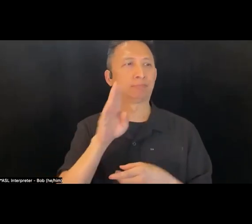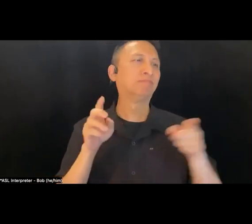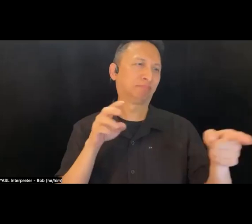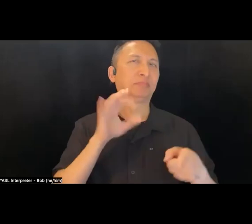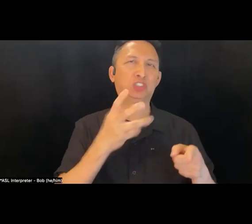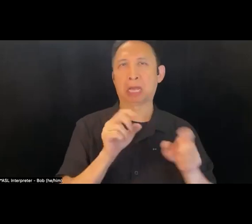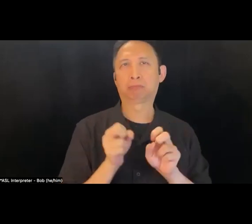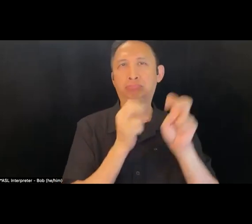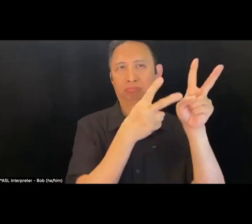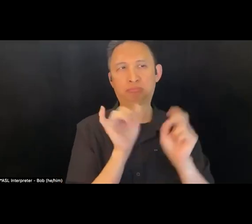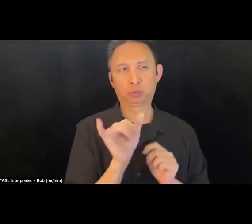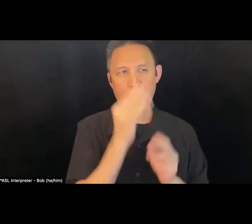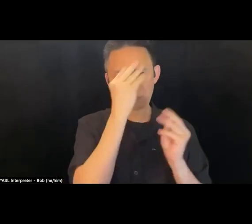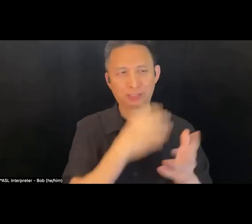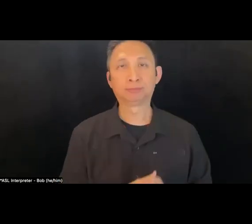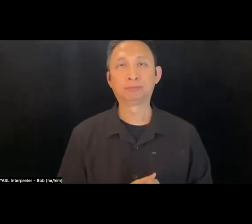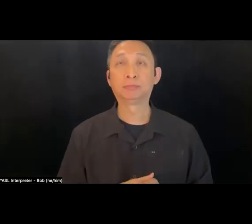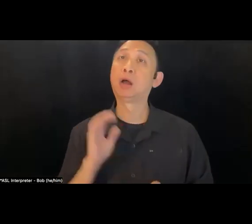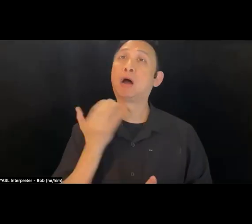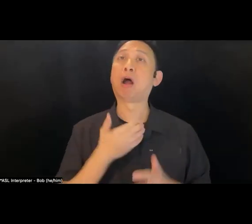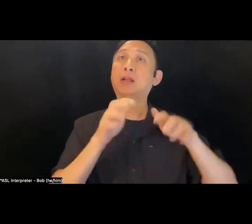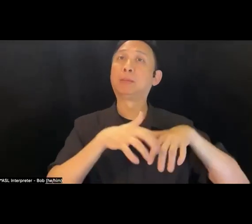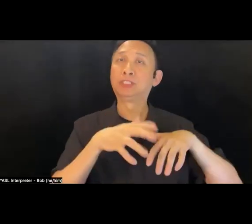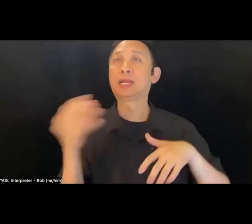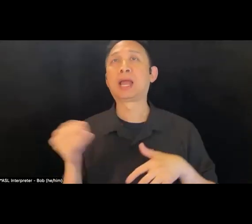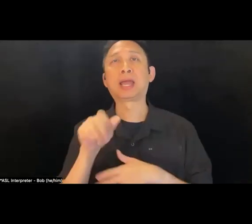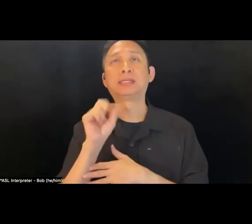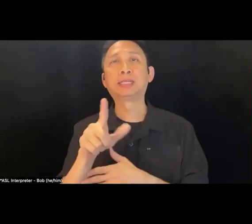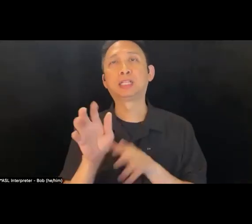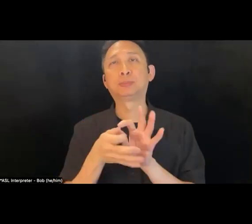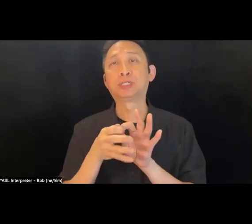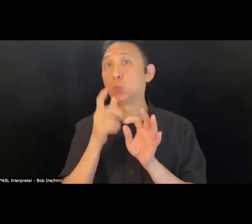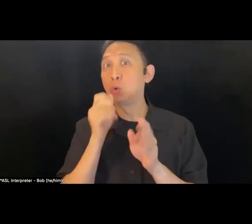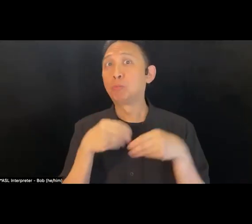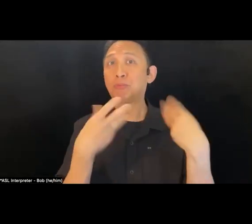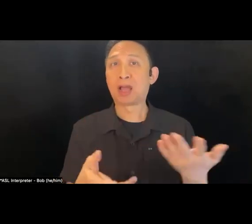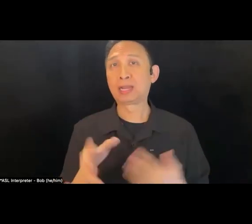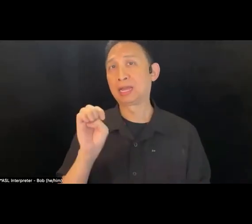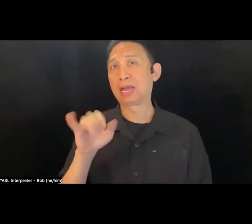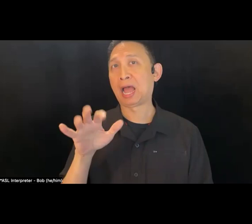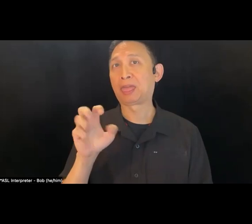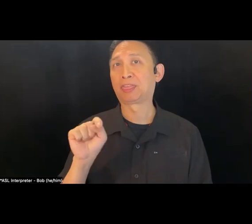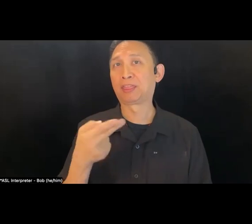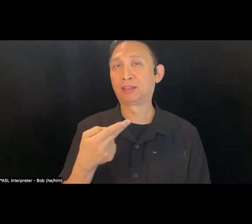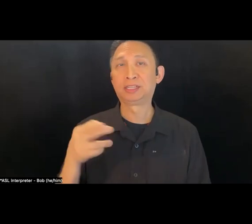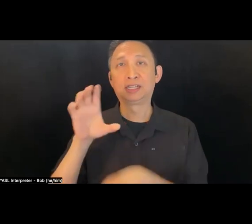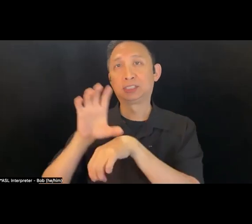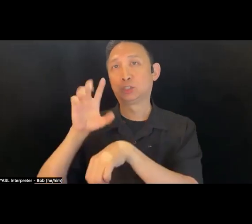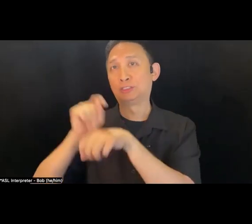to quickly acknowledge that our captioning today and ASL interpretation is provided by IF Consultant. Thank you, Bob and